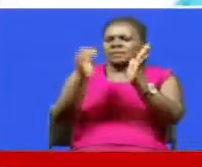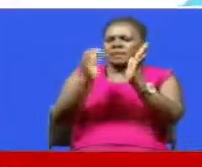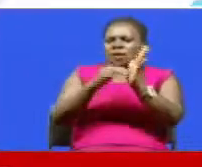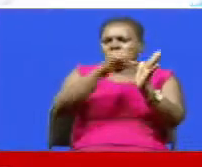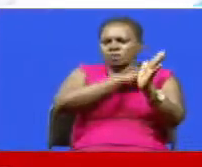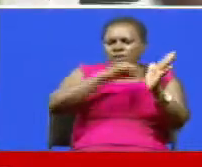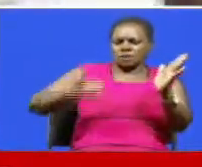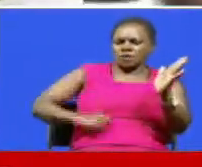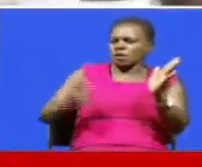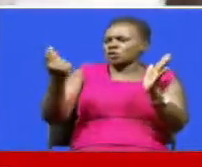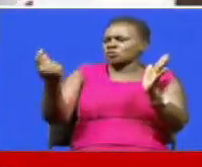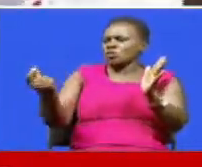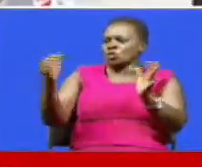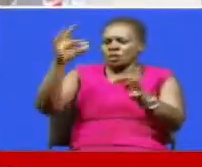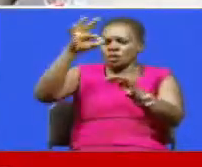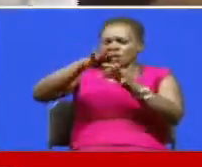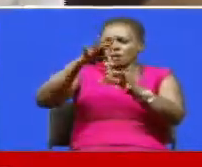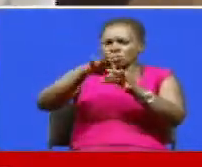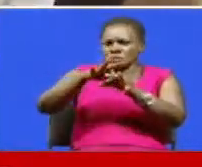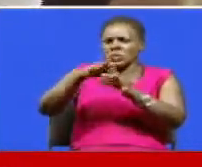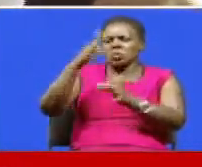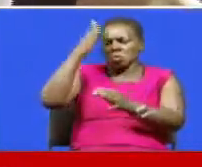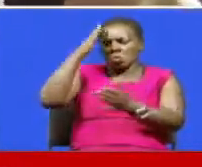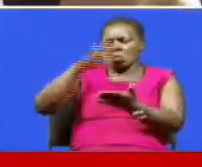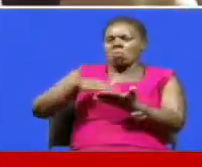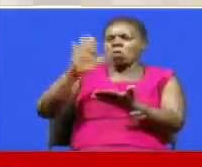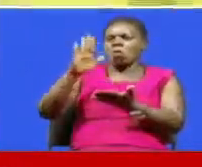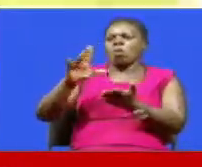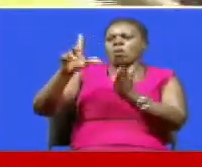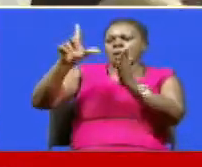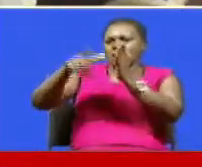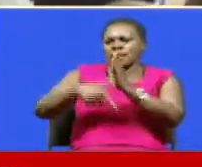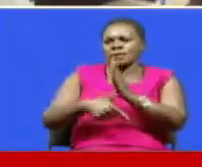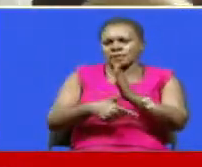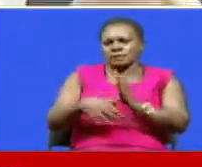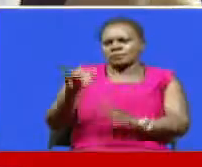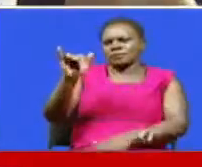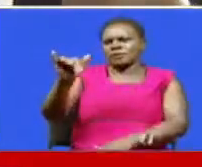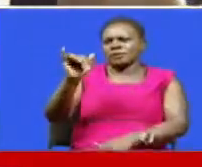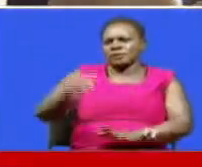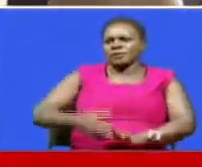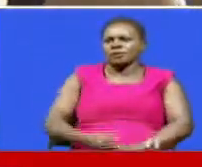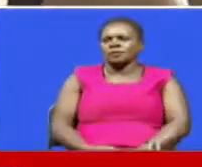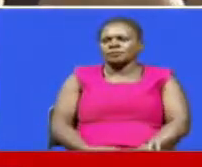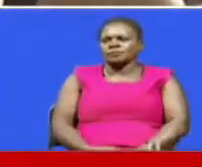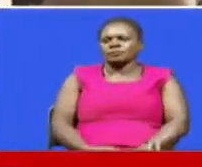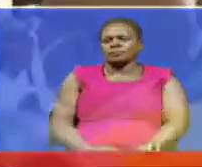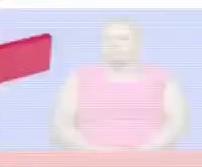senatorial by-election. But let's find out more about her on the other side. Do stay tuned.